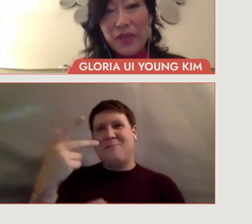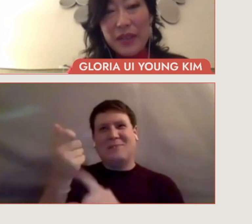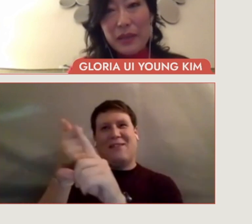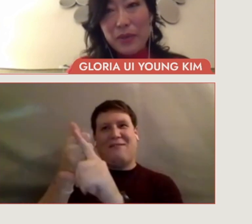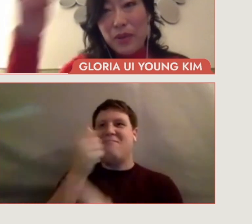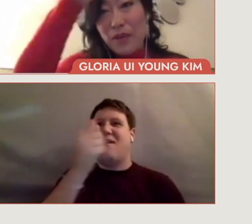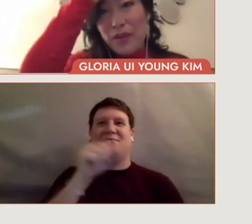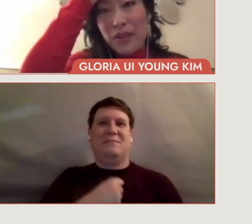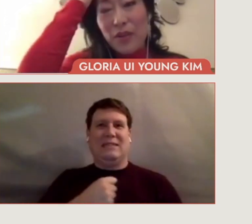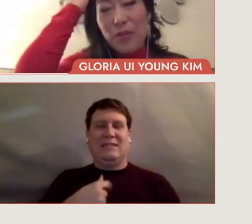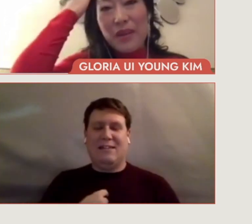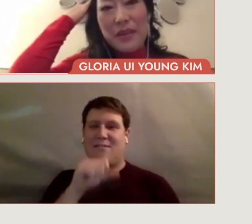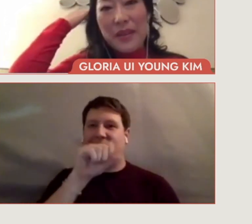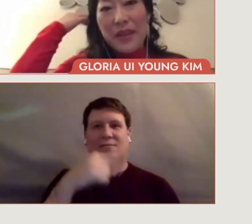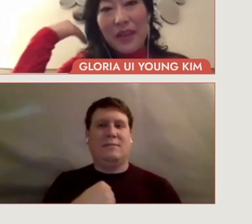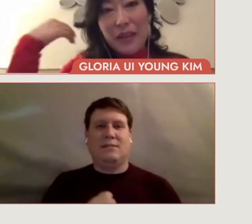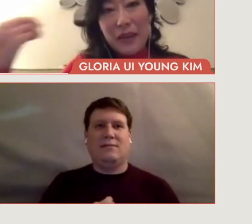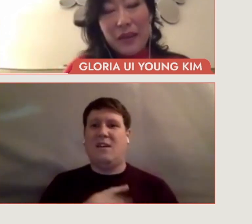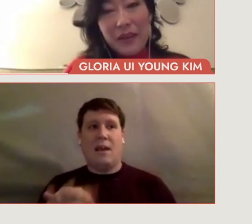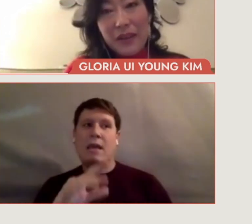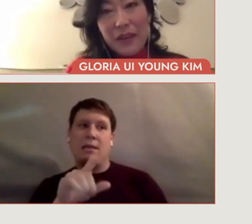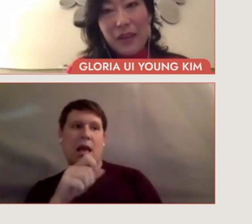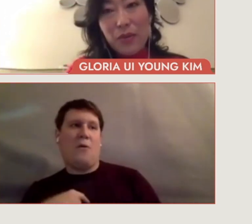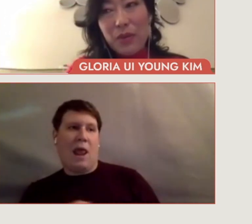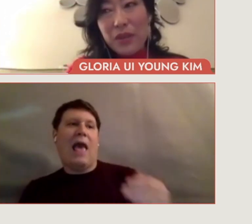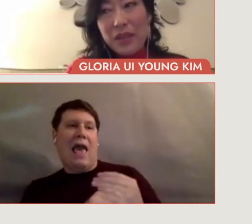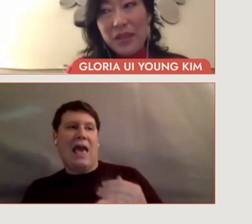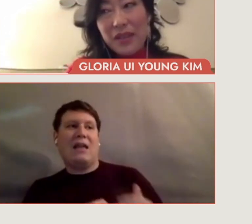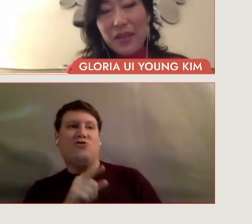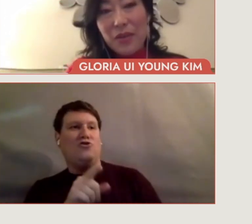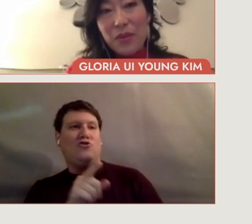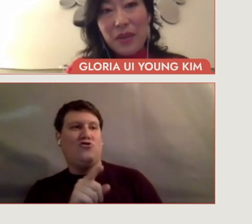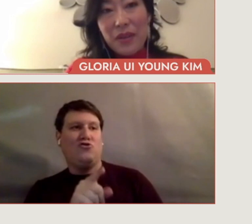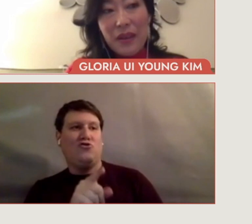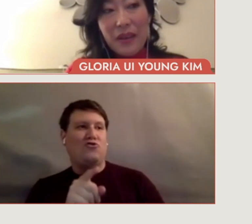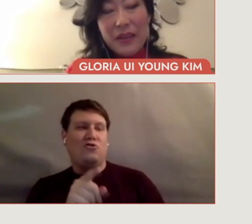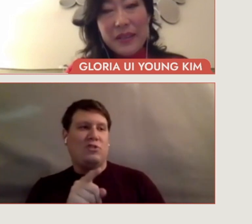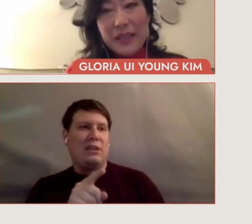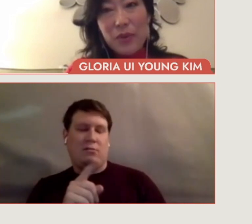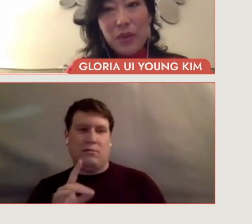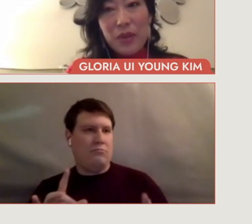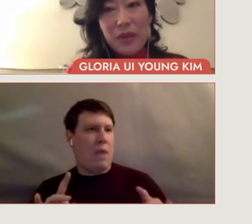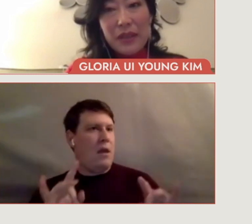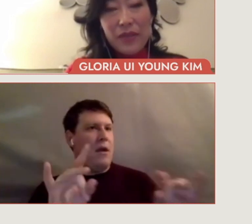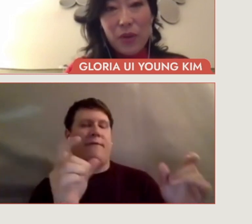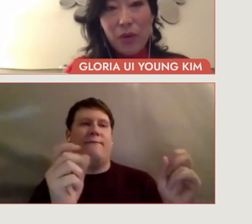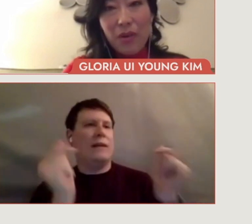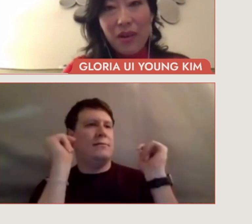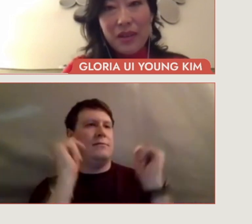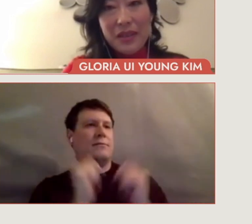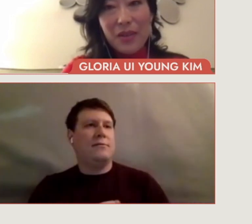such a fast learner, you know, because like we would, you know, the AC would give